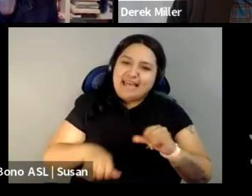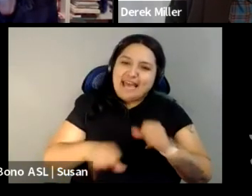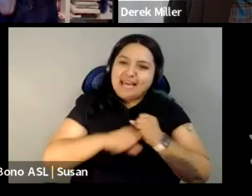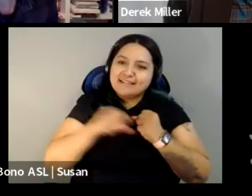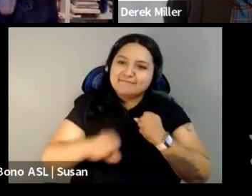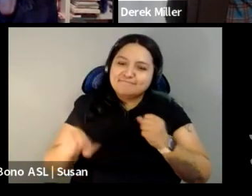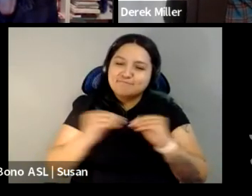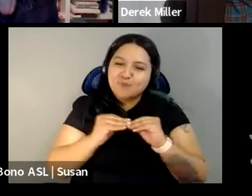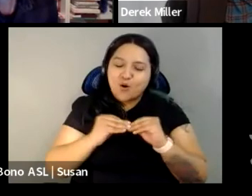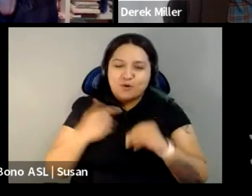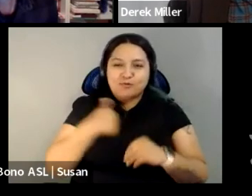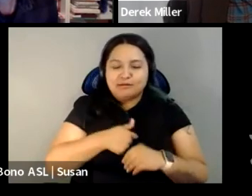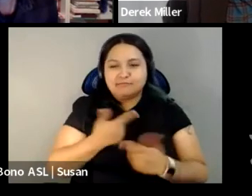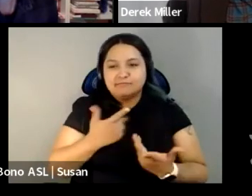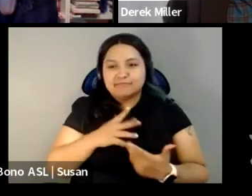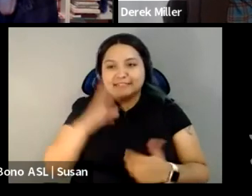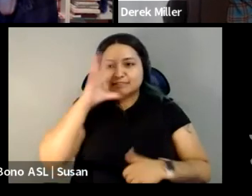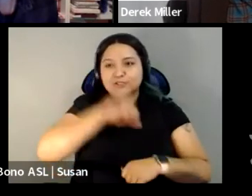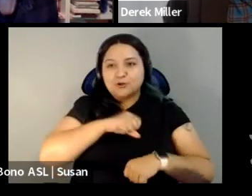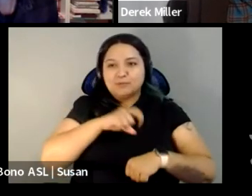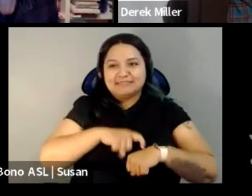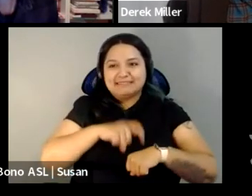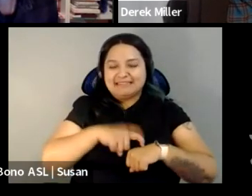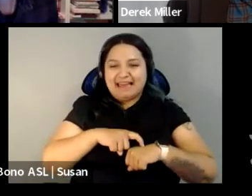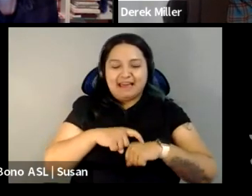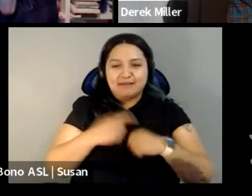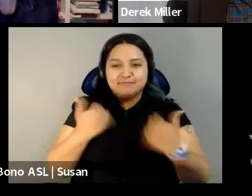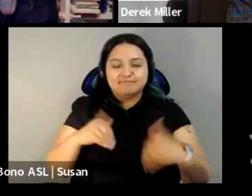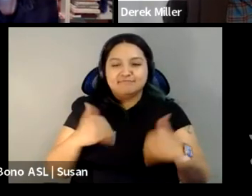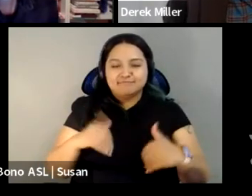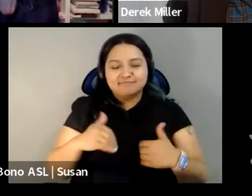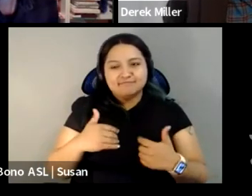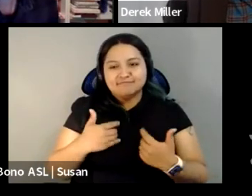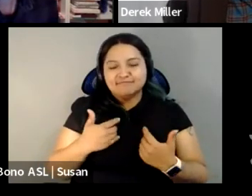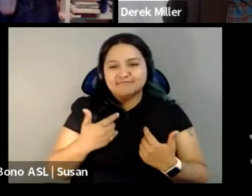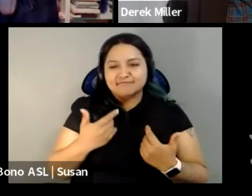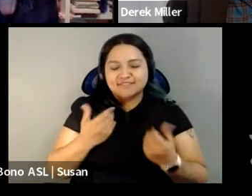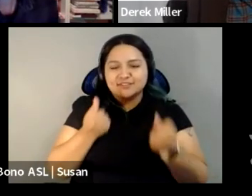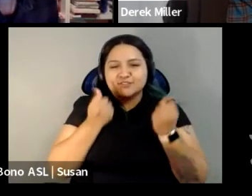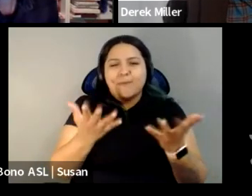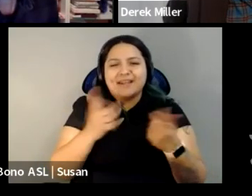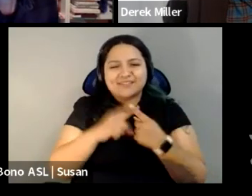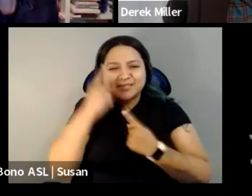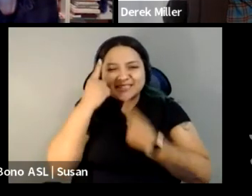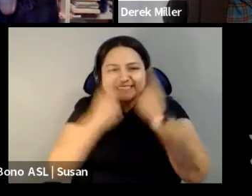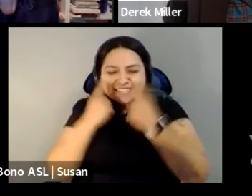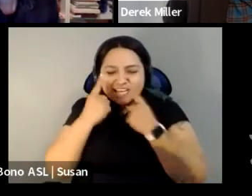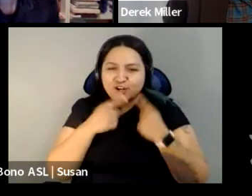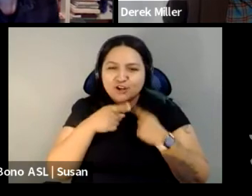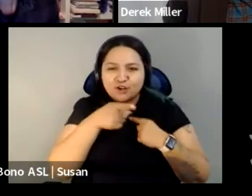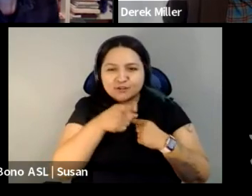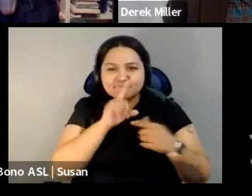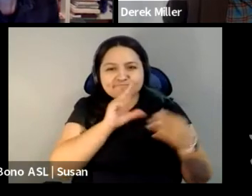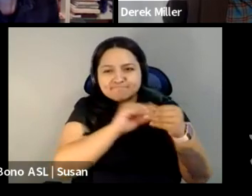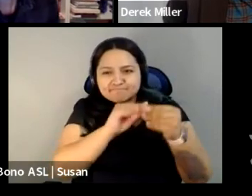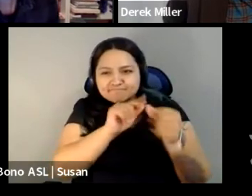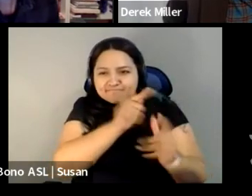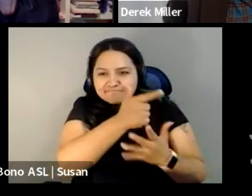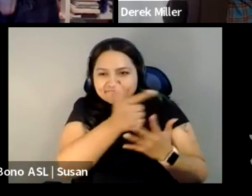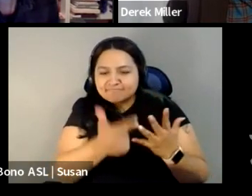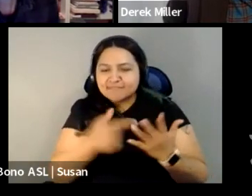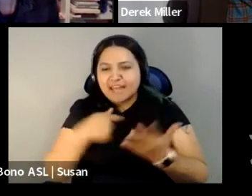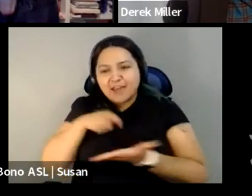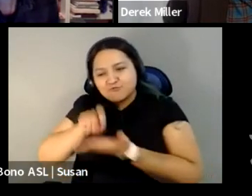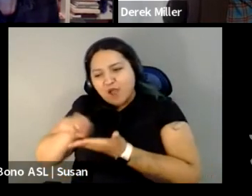but it was incredibly generous. And there's so much to think about as far as just my notes that I've taken here. The next projects, that have come